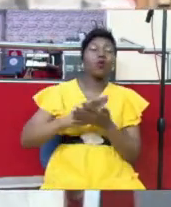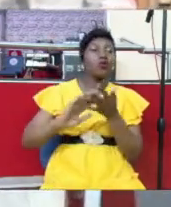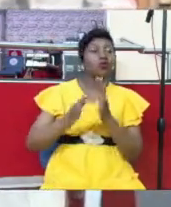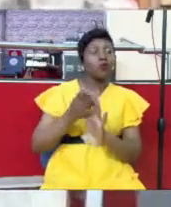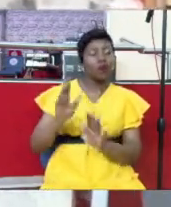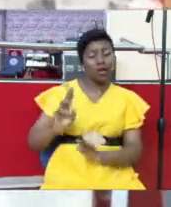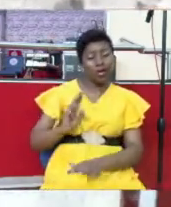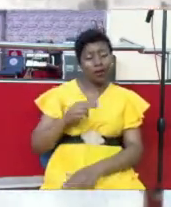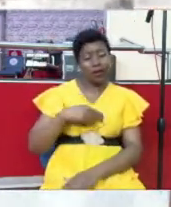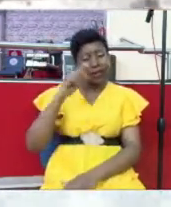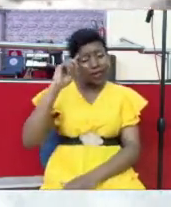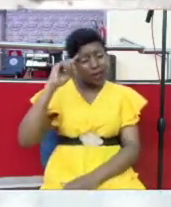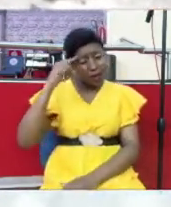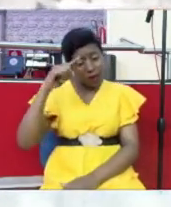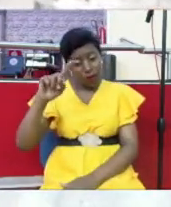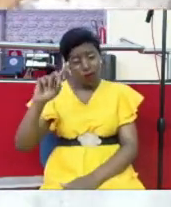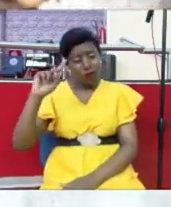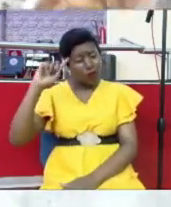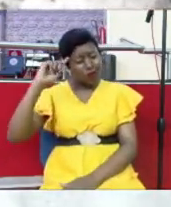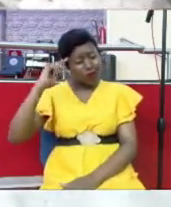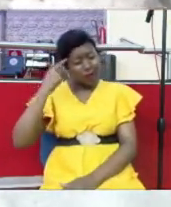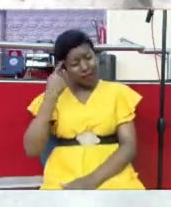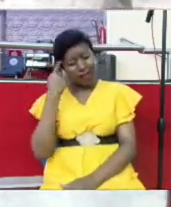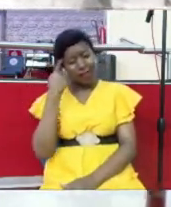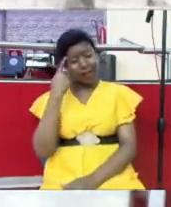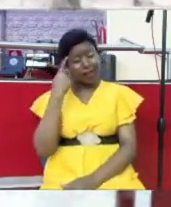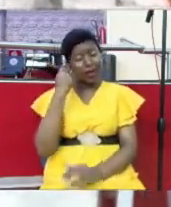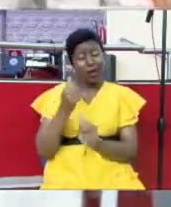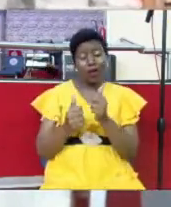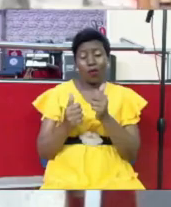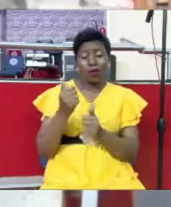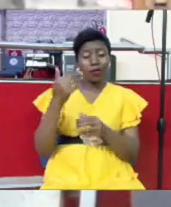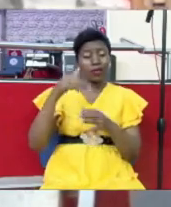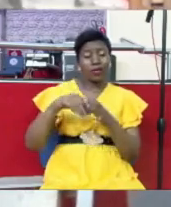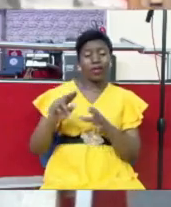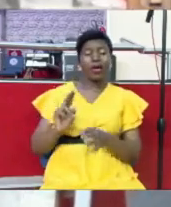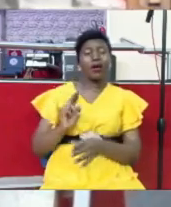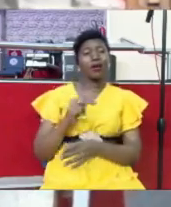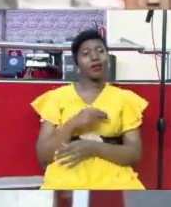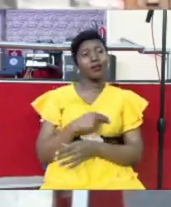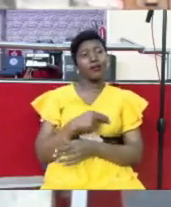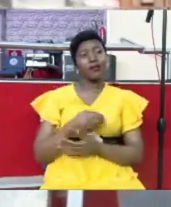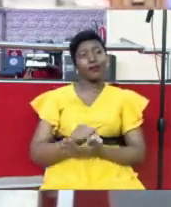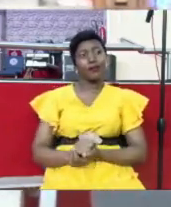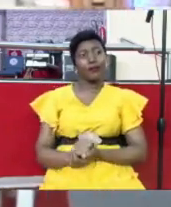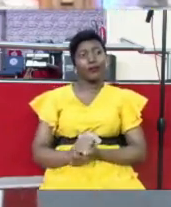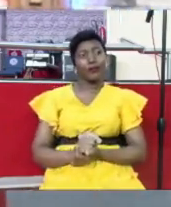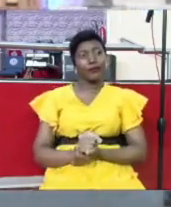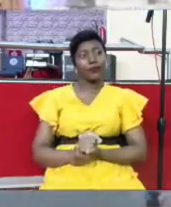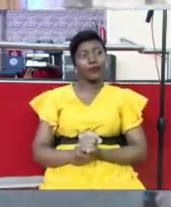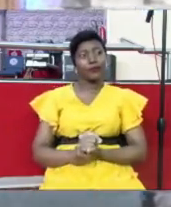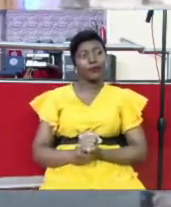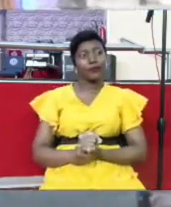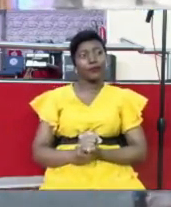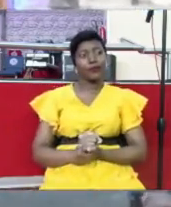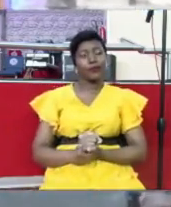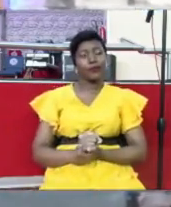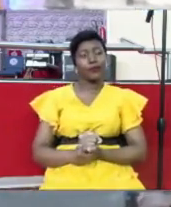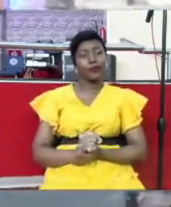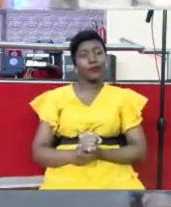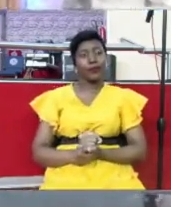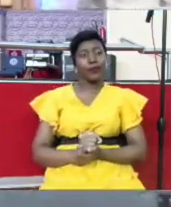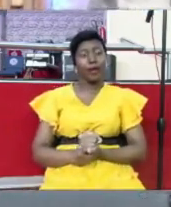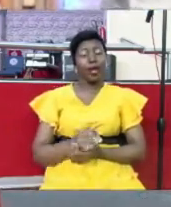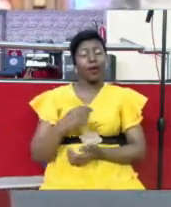thinking, heretical thinking that was planted inside of us. Aha, Mungu atusamehe kwa sababu ya mafikira iliyopandwa ndani yetu. I wish it